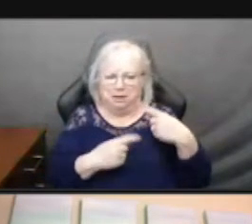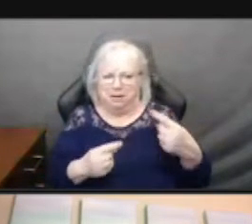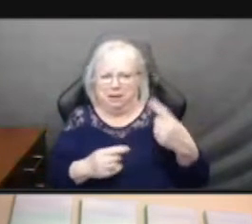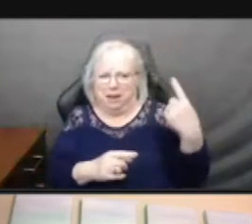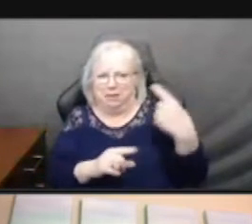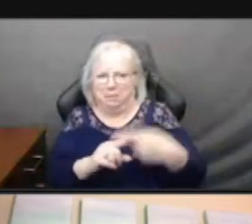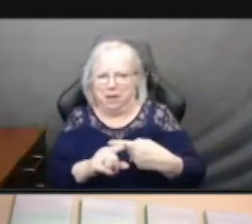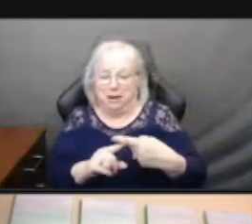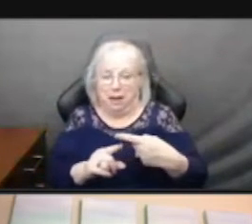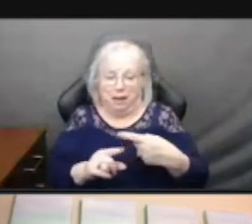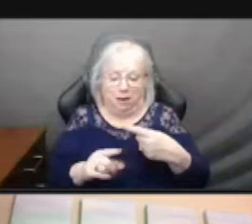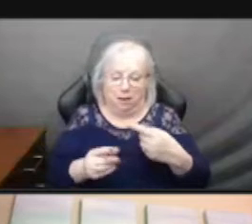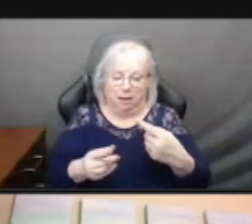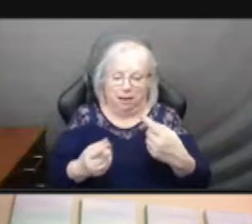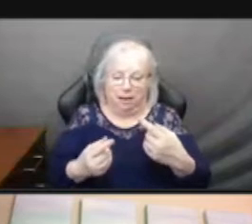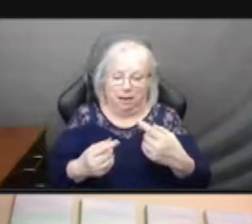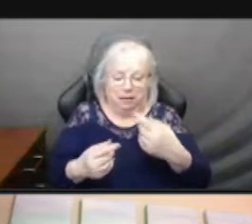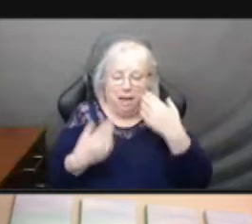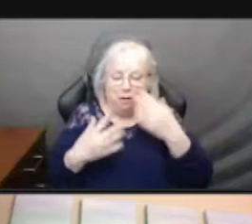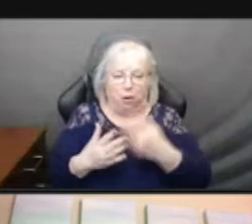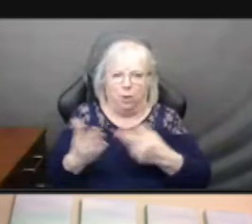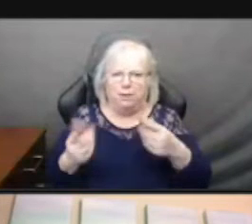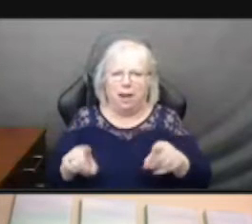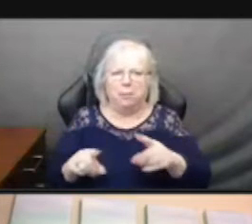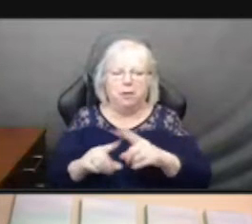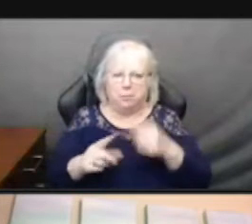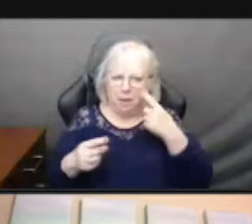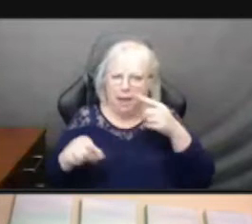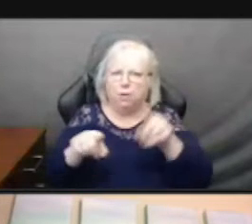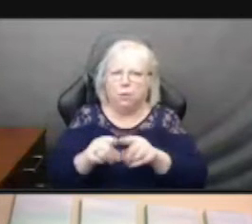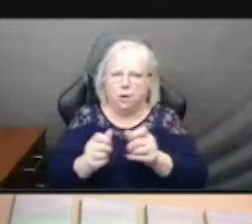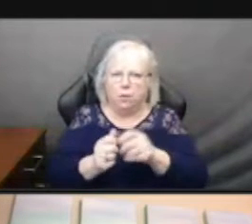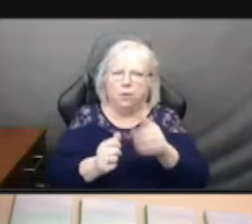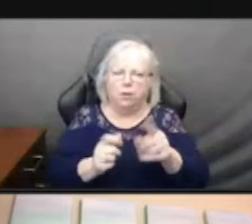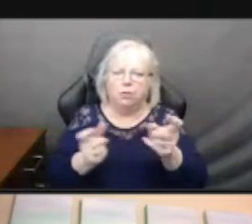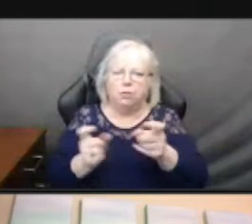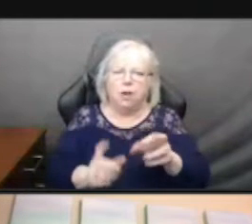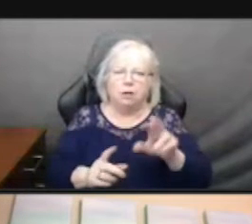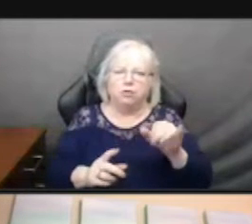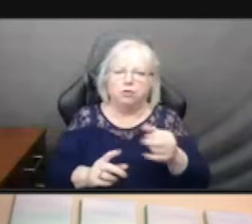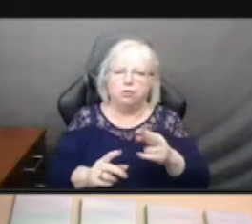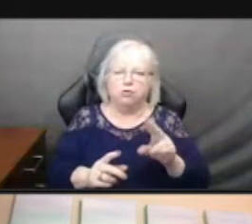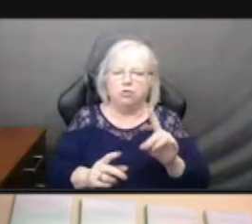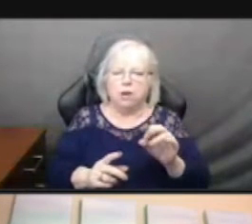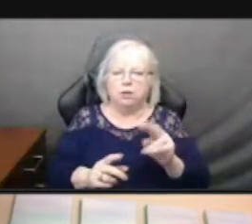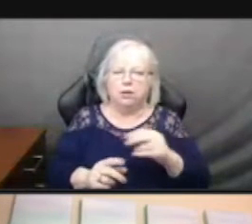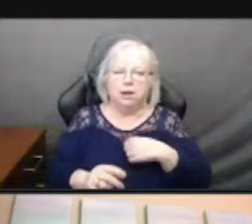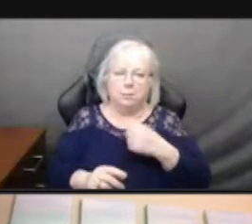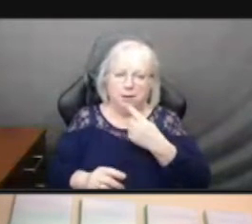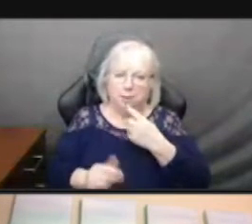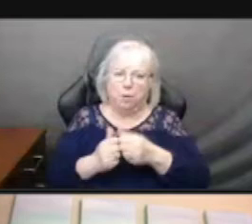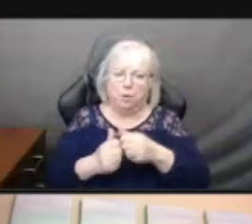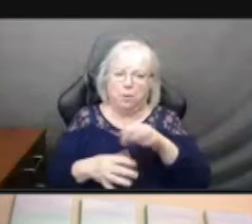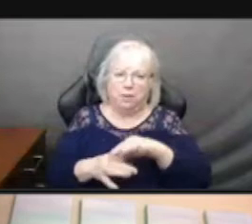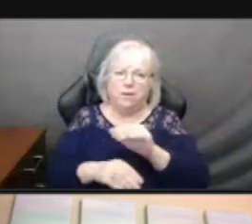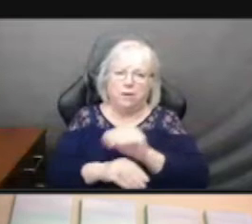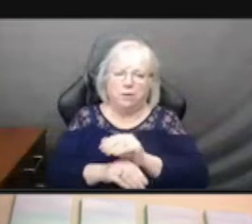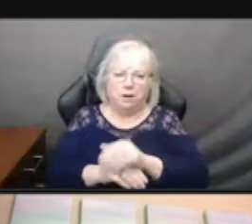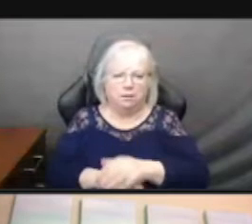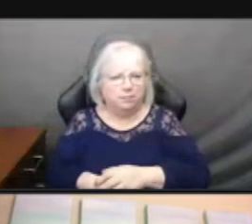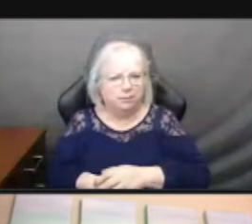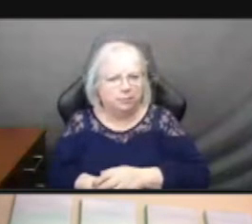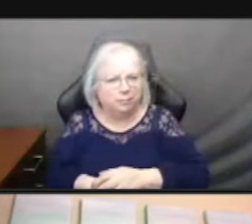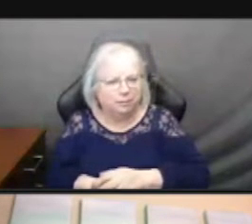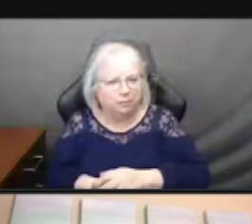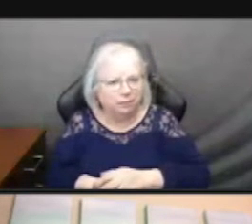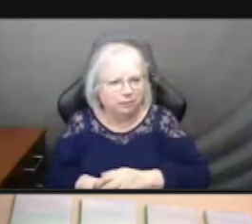Monday and today, but I agree with you, Director Richardson. I'm disappointed with what happened this evening. Well, I thank you for that too,